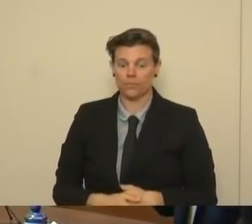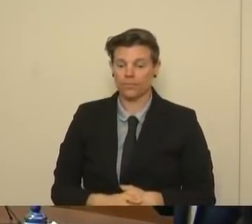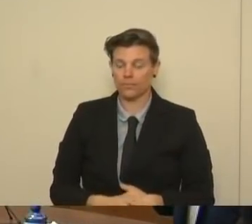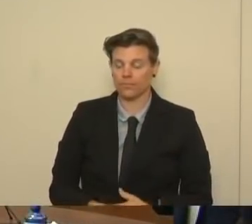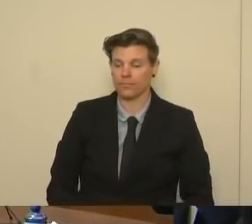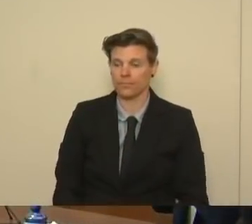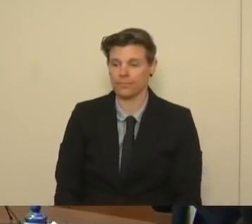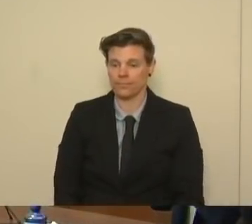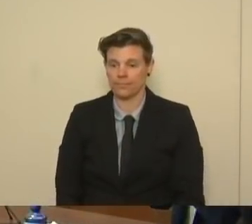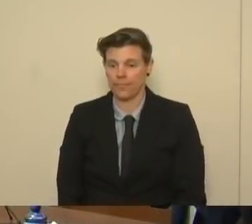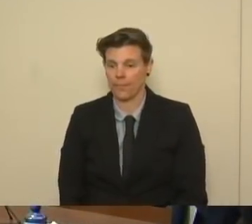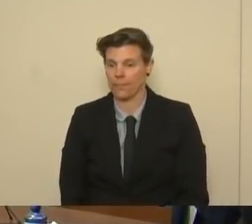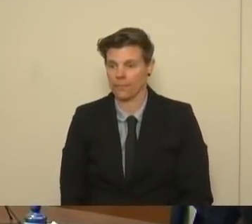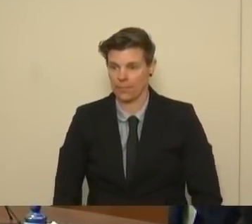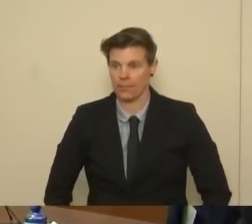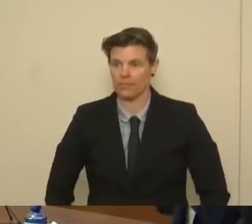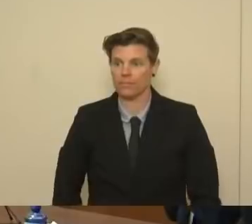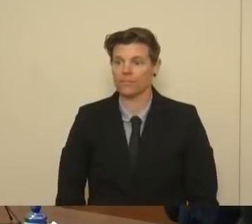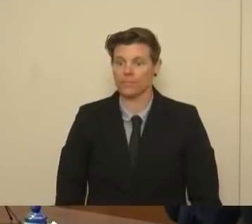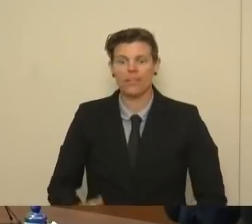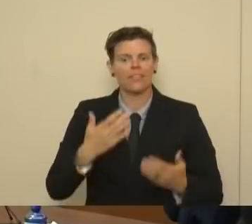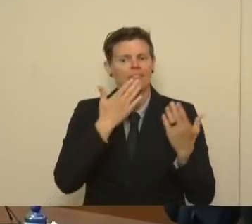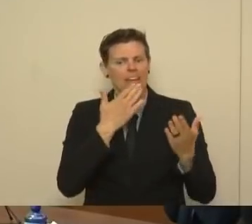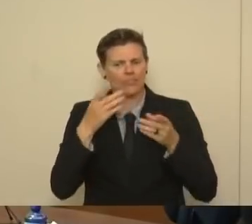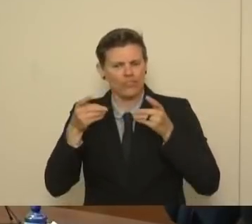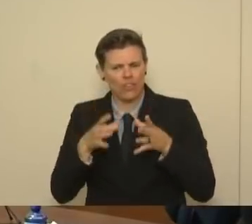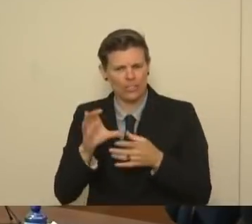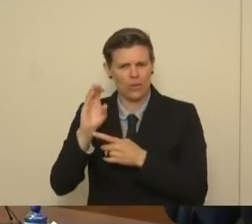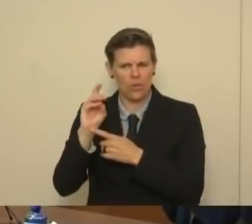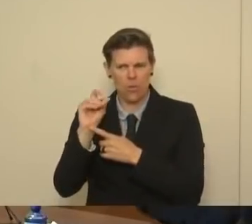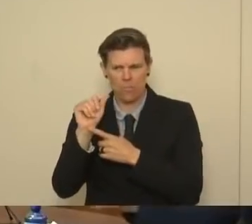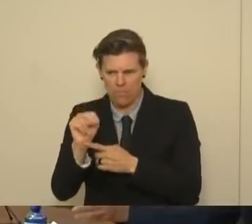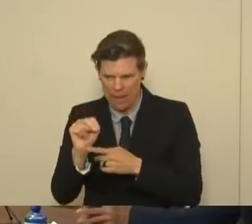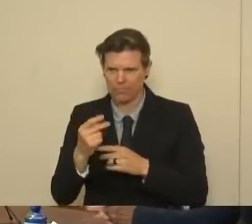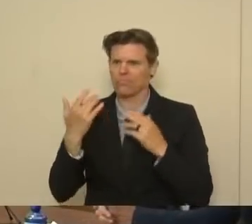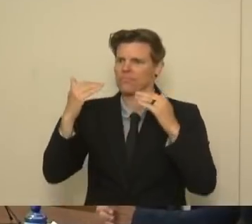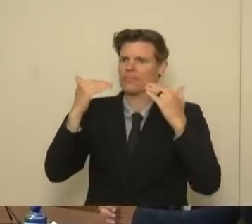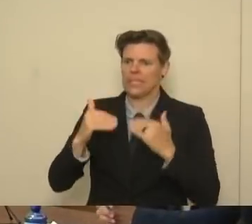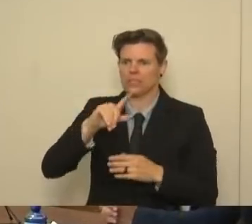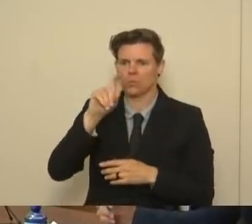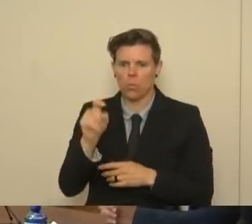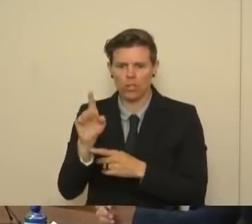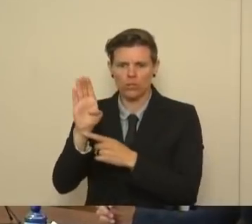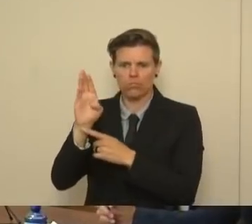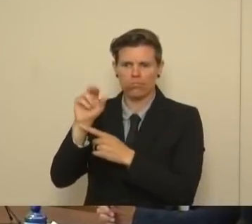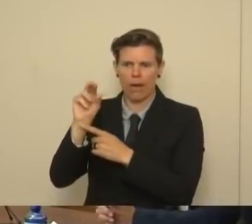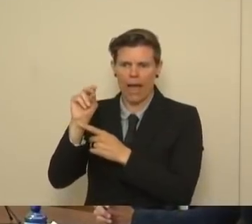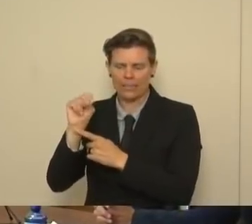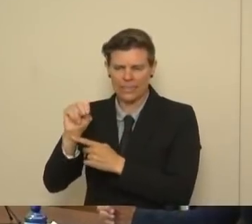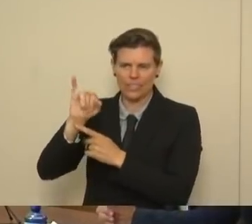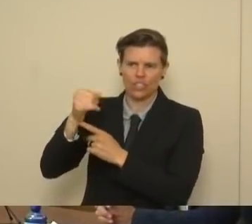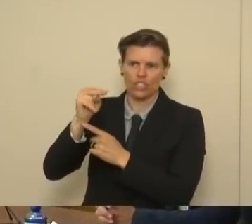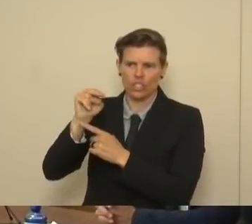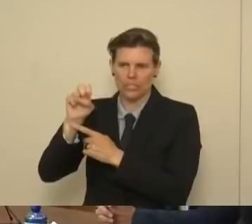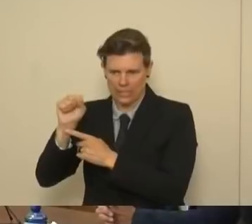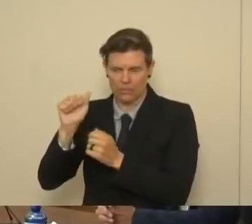Thank you, Governor and Director Coleman. Next, we'll go to Brandon Evans with KOAT. Brandon, you are unmuted. Go right